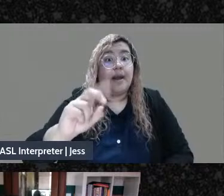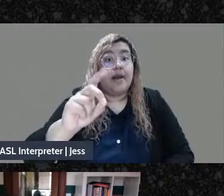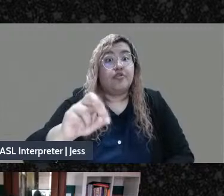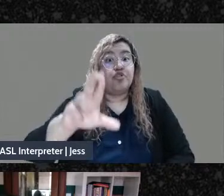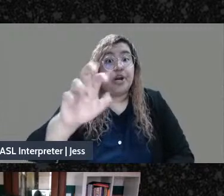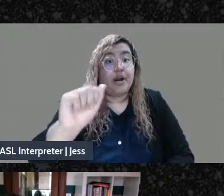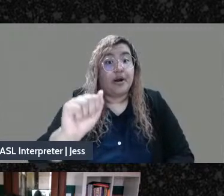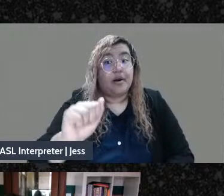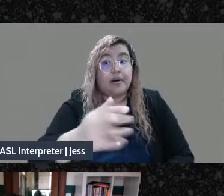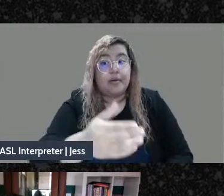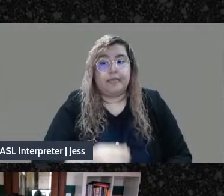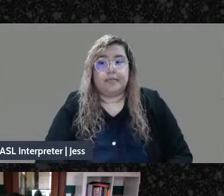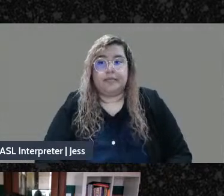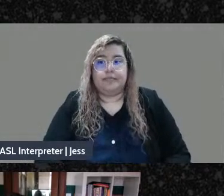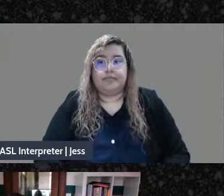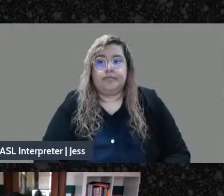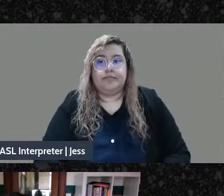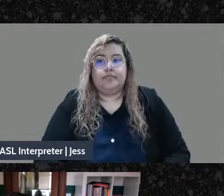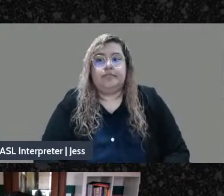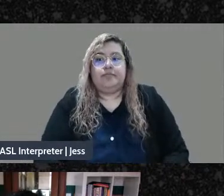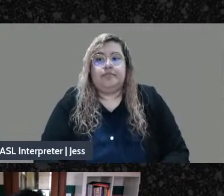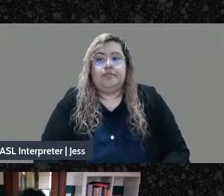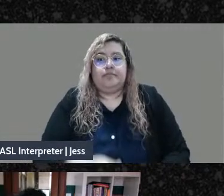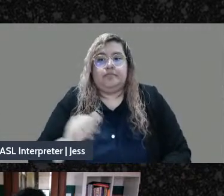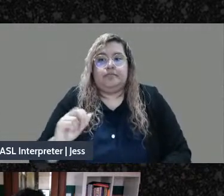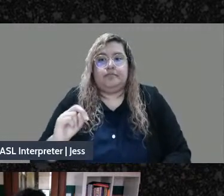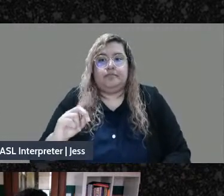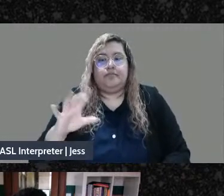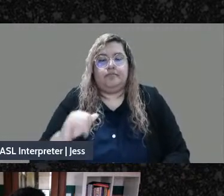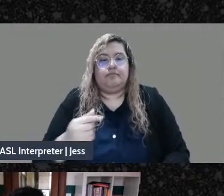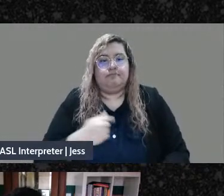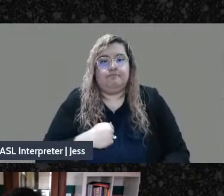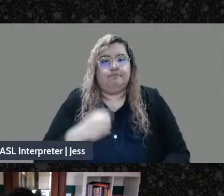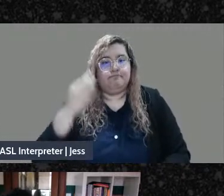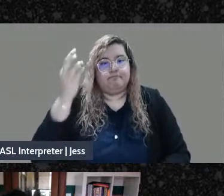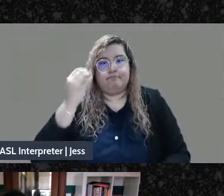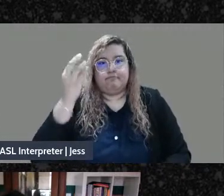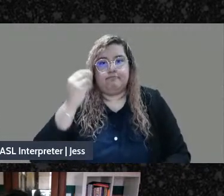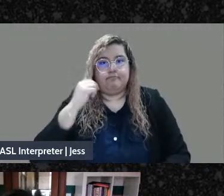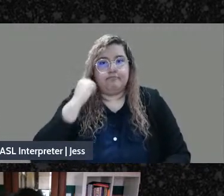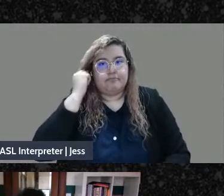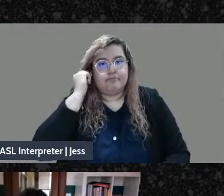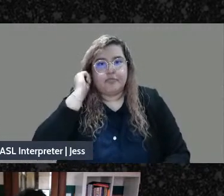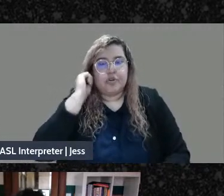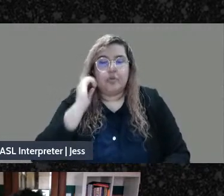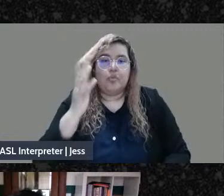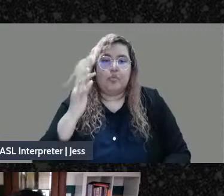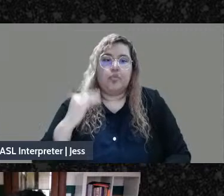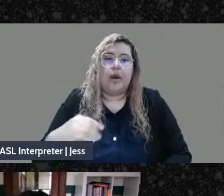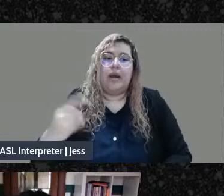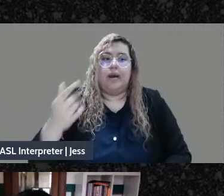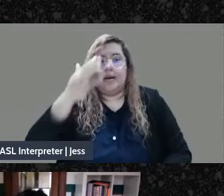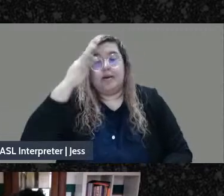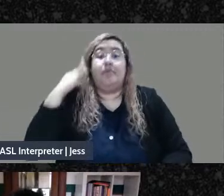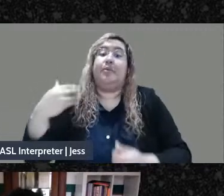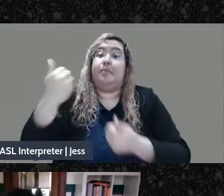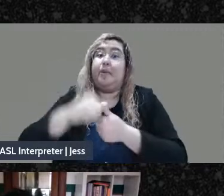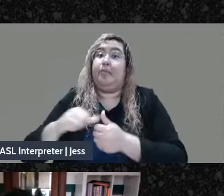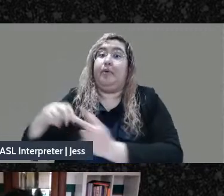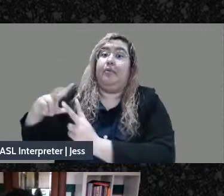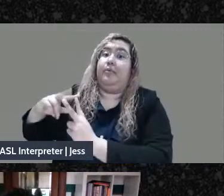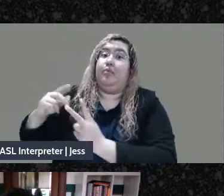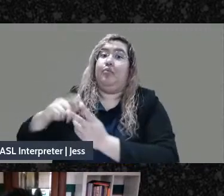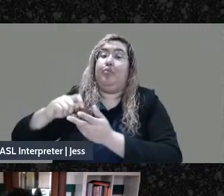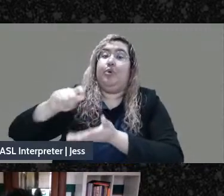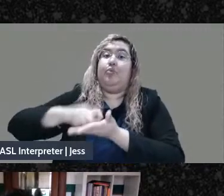Sure. I had to think about these things a lot because, you know, Mariam and I just were working on this book. So we had to think about like,